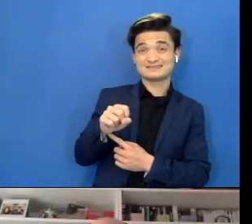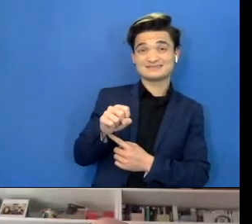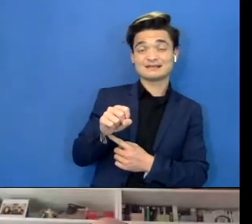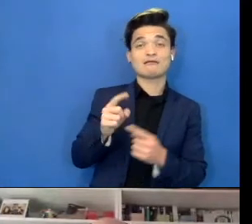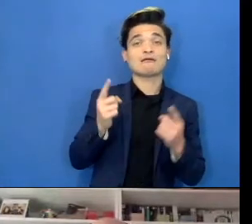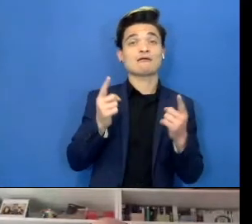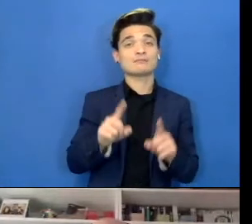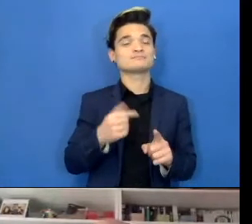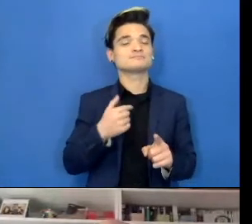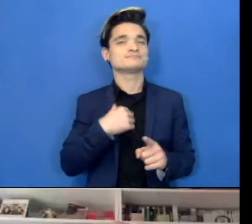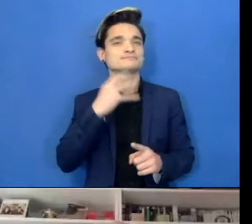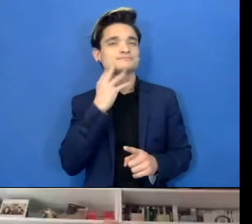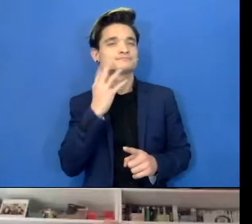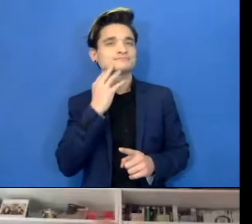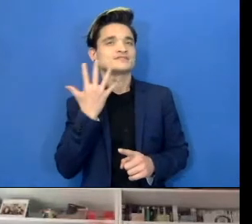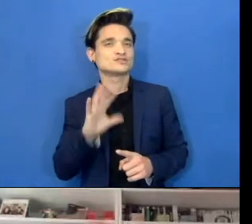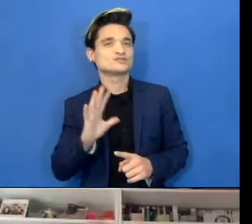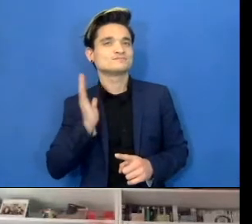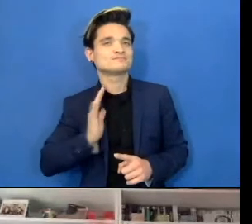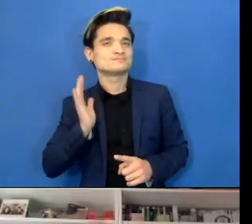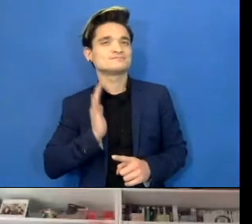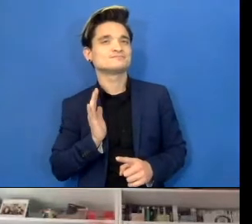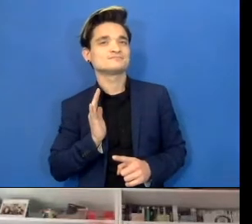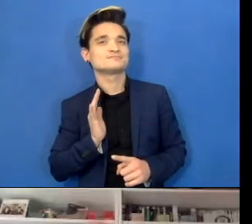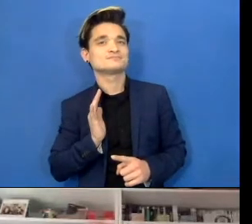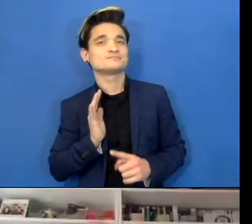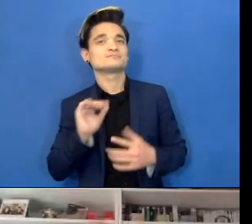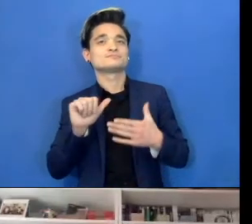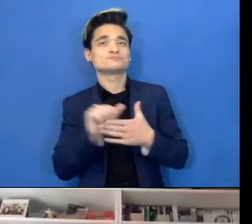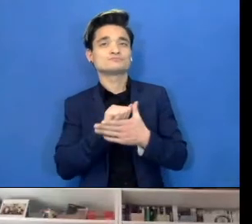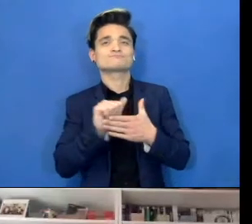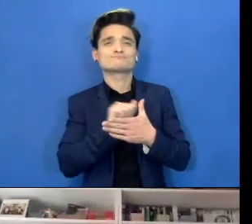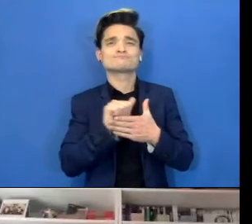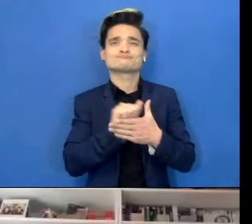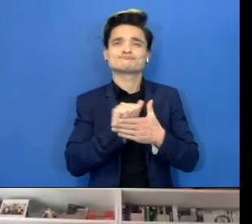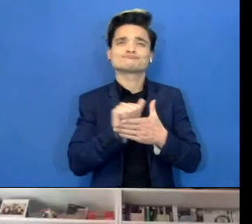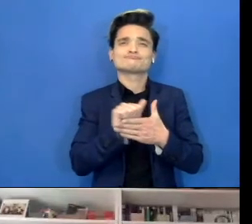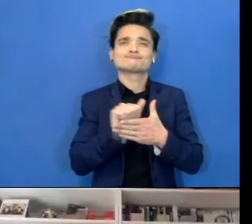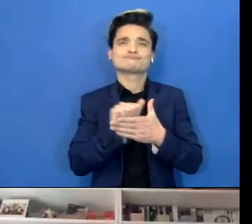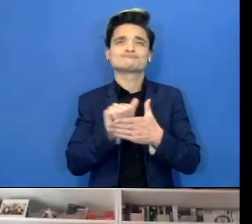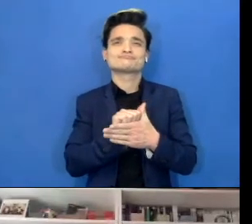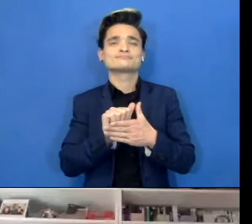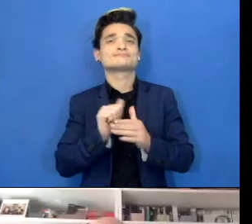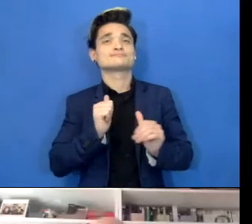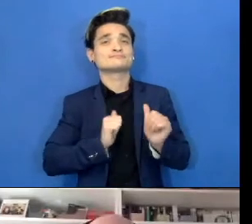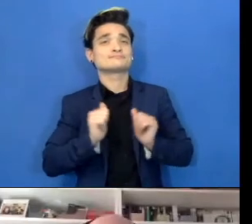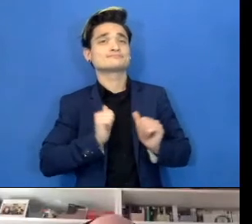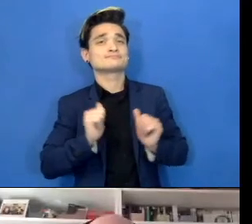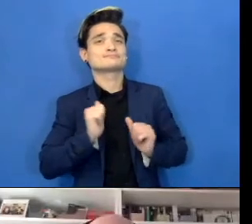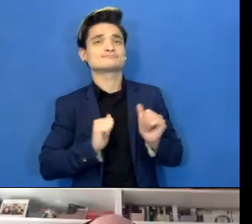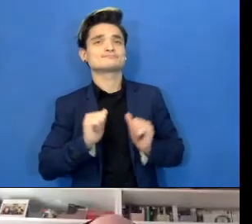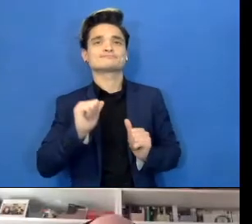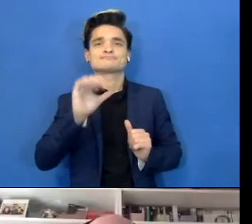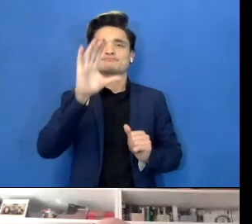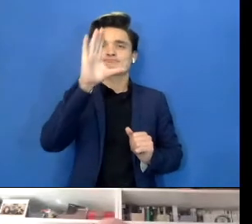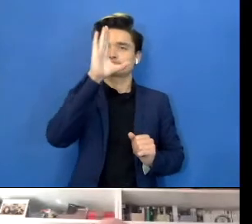it was a rehearsal, I was in a scene, and the scene was going in one direction, and my scene partner wanted to